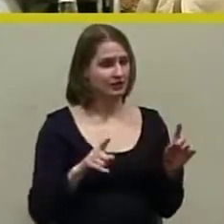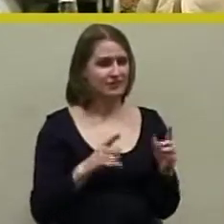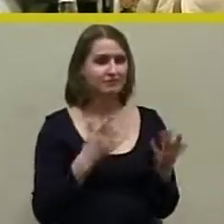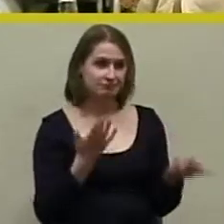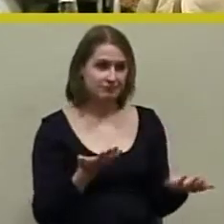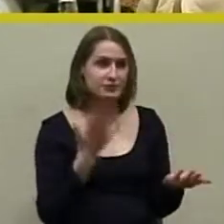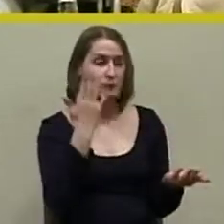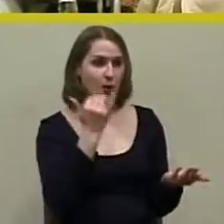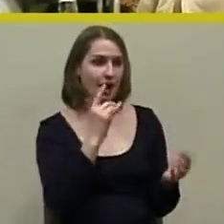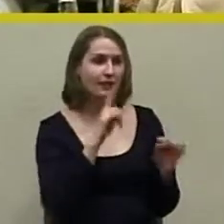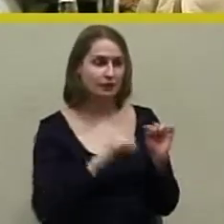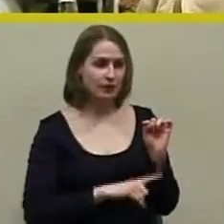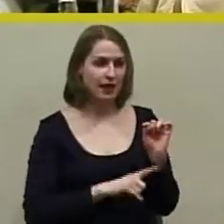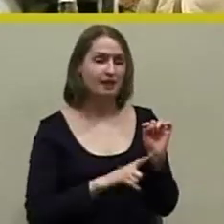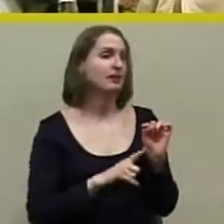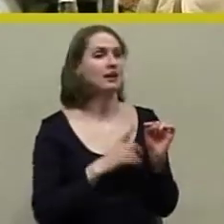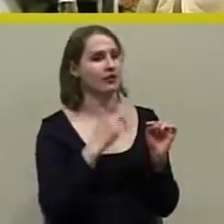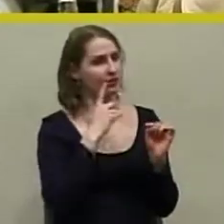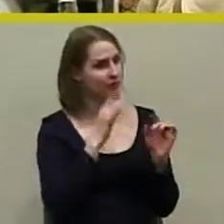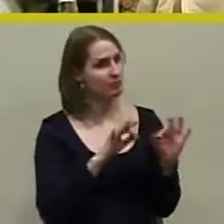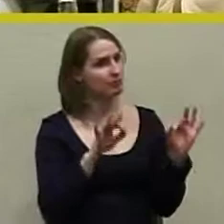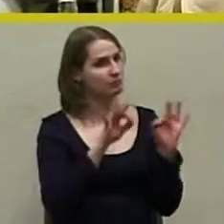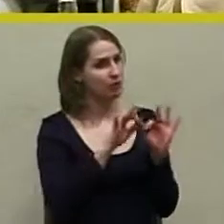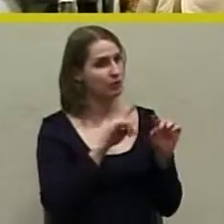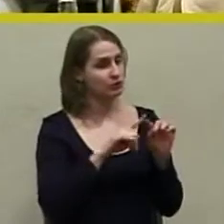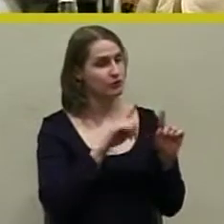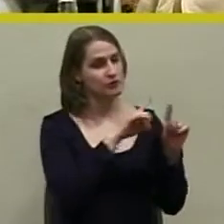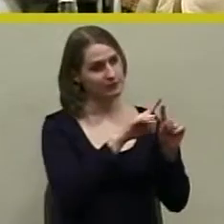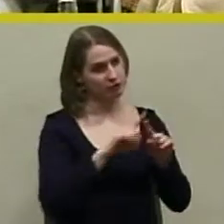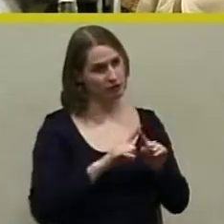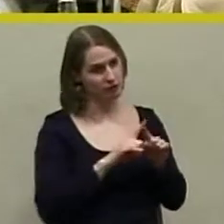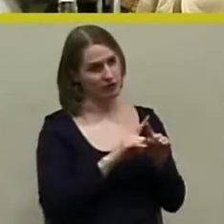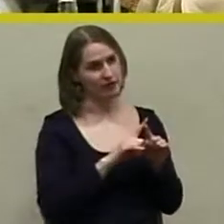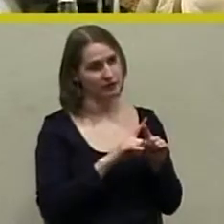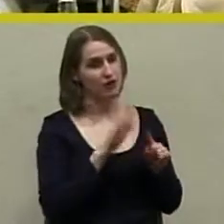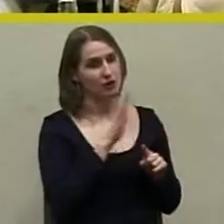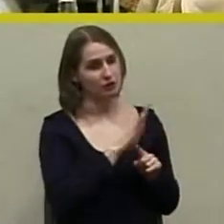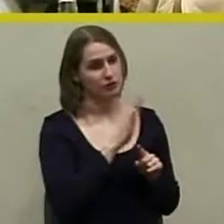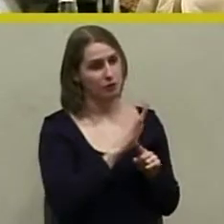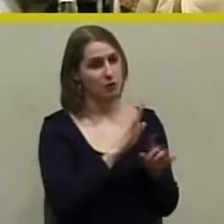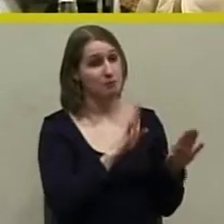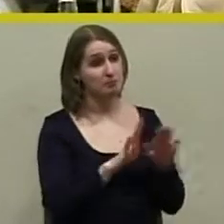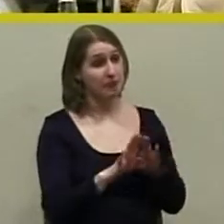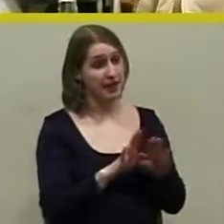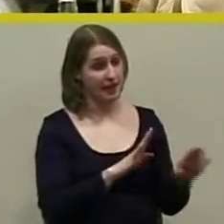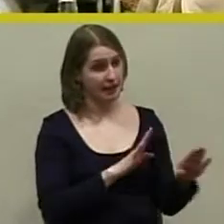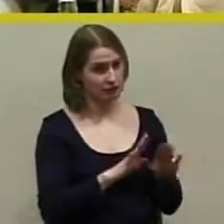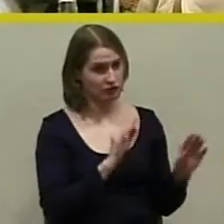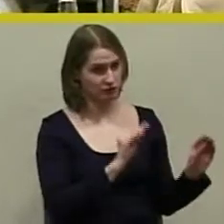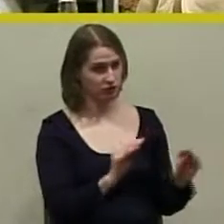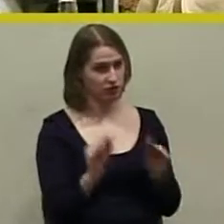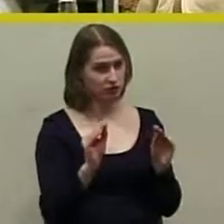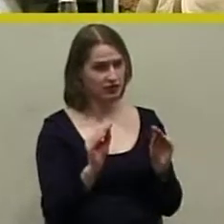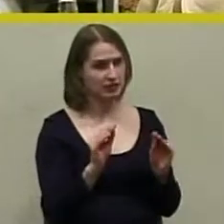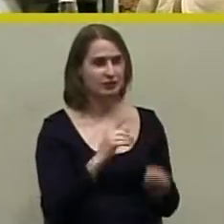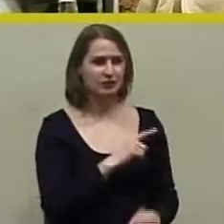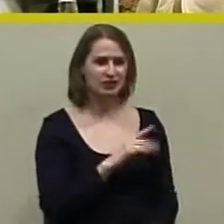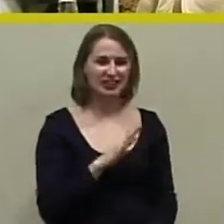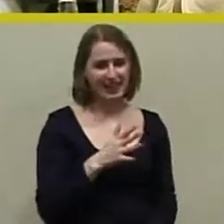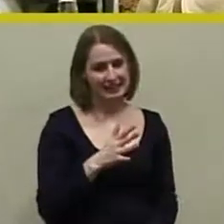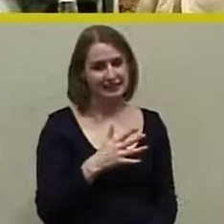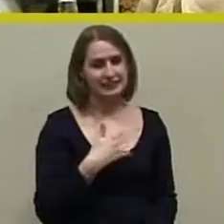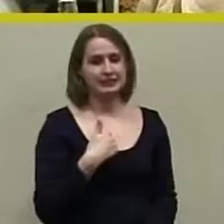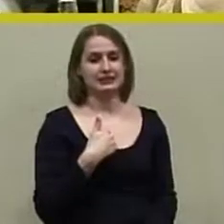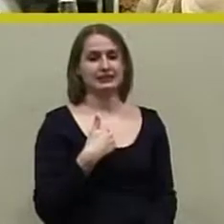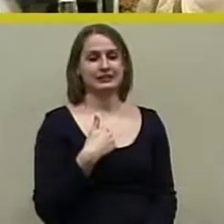can't, or do you think it would be important then to differentiate your behavioral instruction? And then she kind